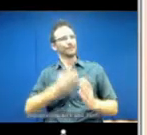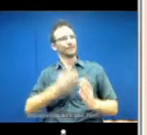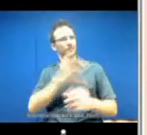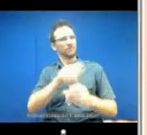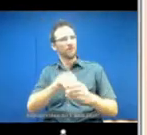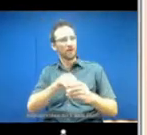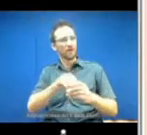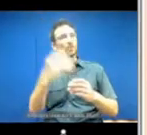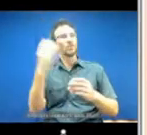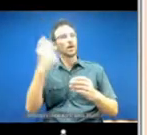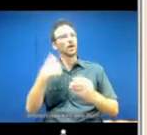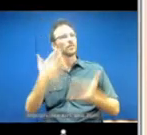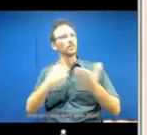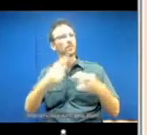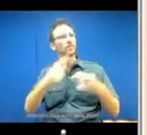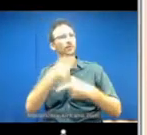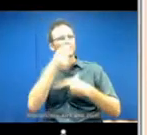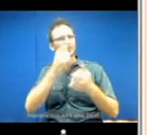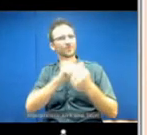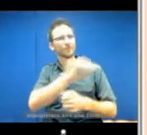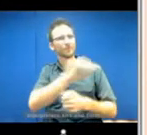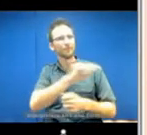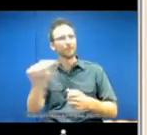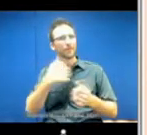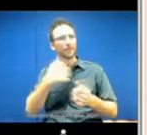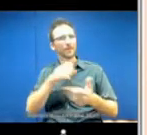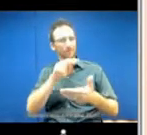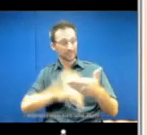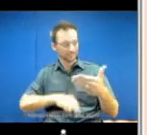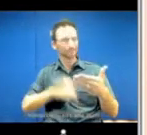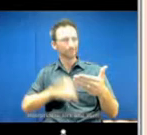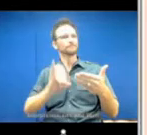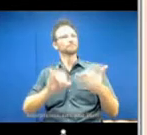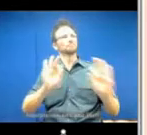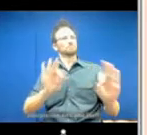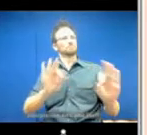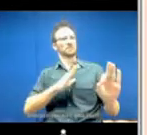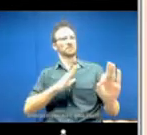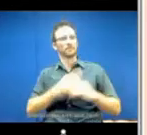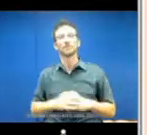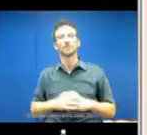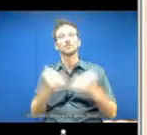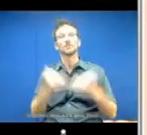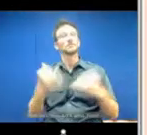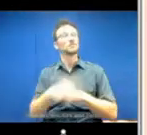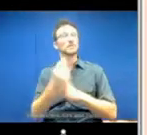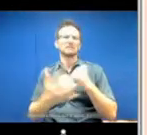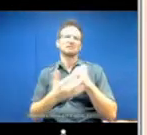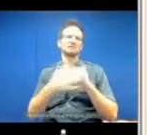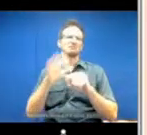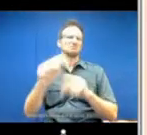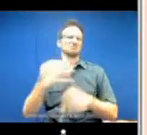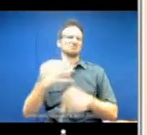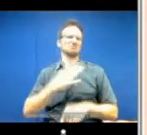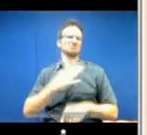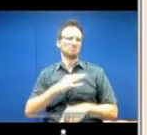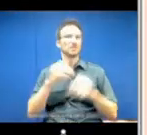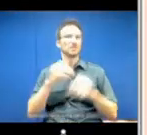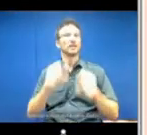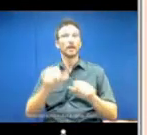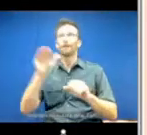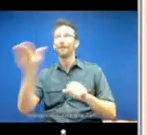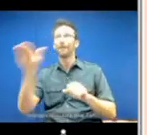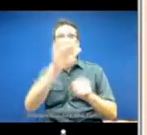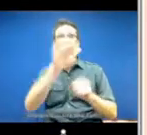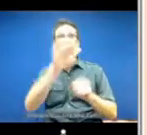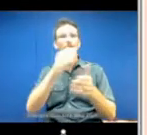So it's relatively easy these days with technology to get those things at the time that you're hired.